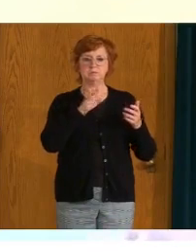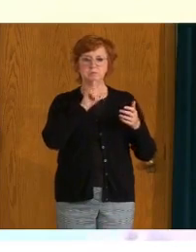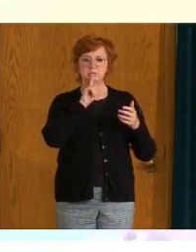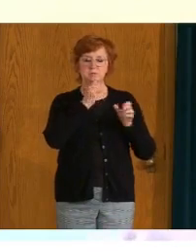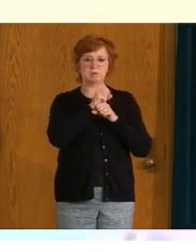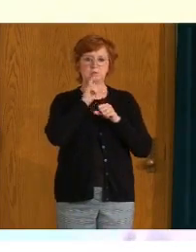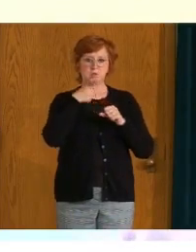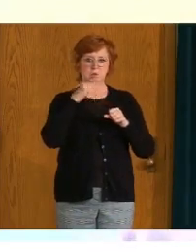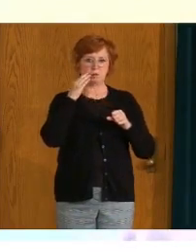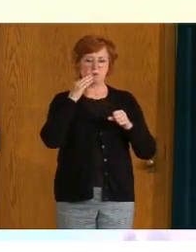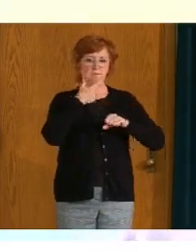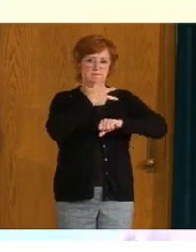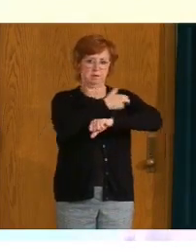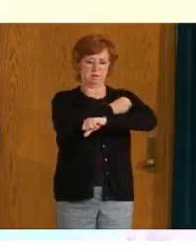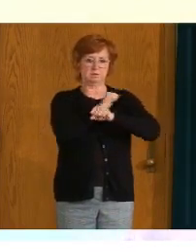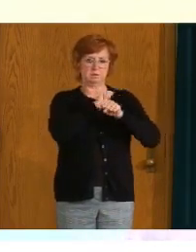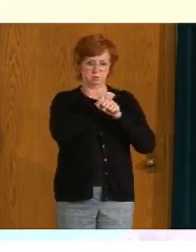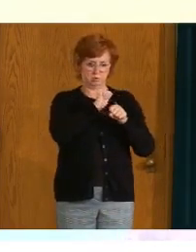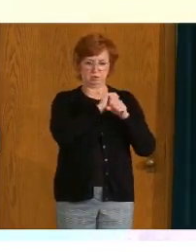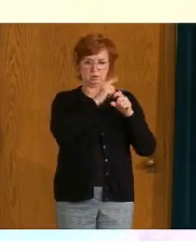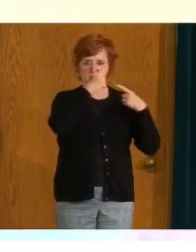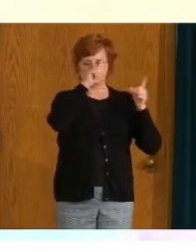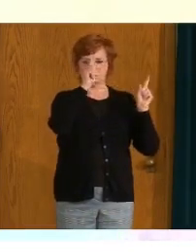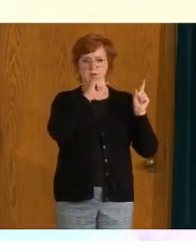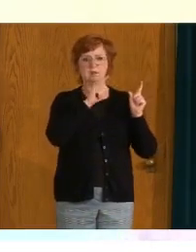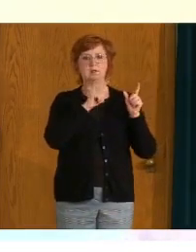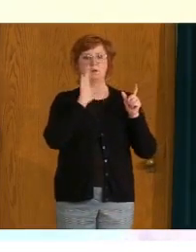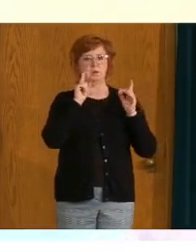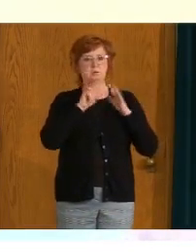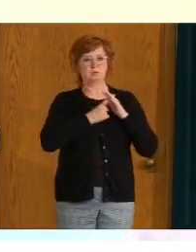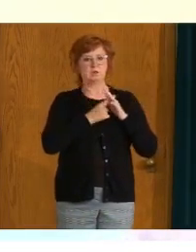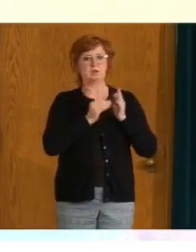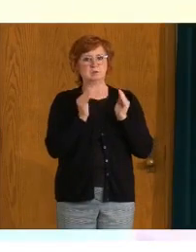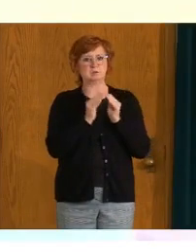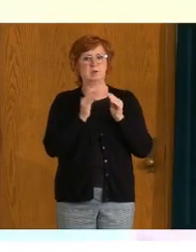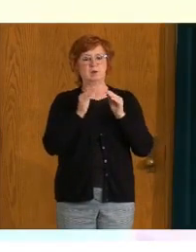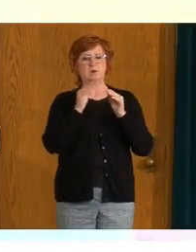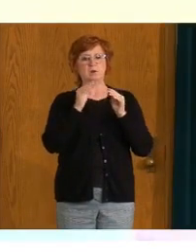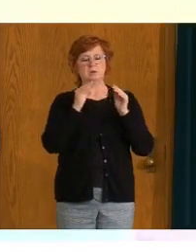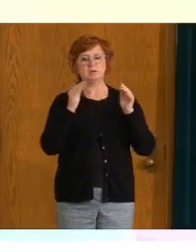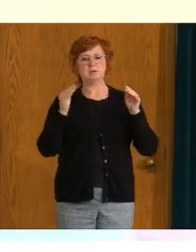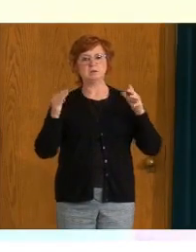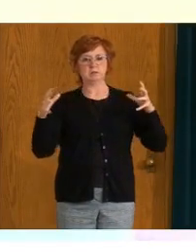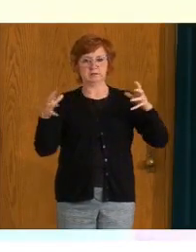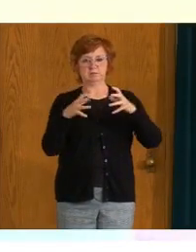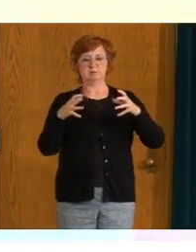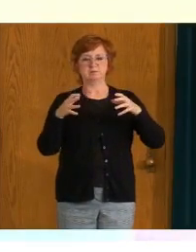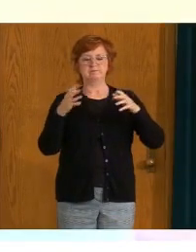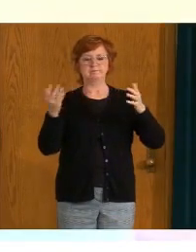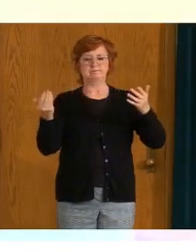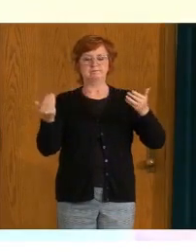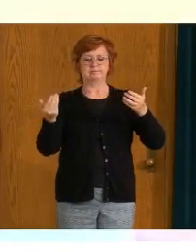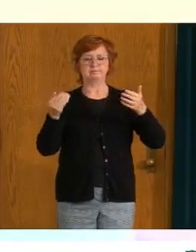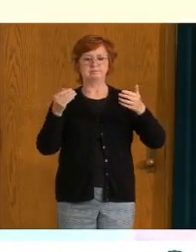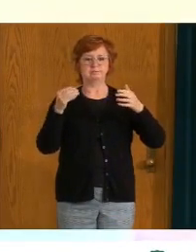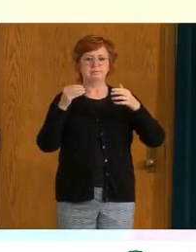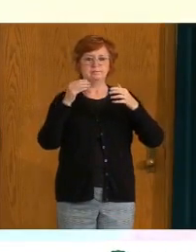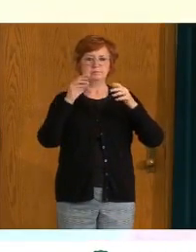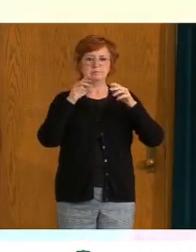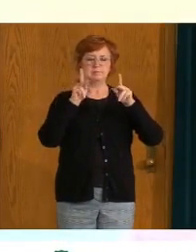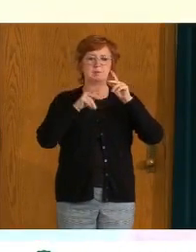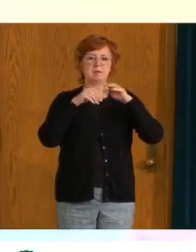started having, small indoor gatherings, and now with step 2, larger outdoor gatherings, both public